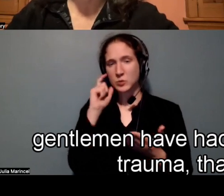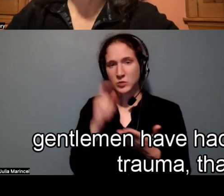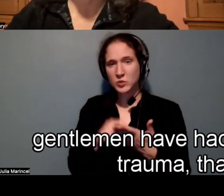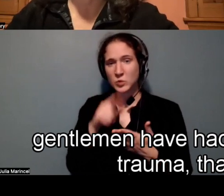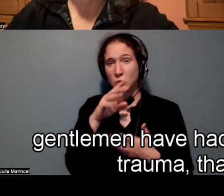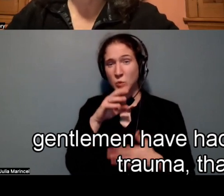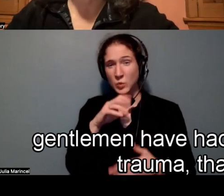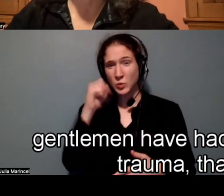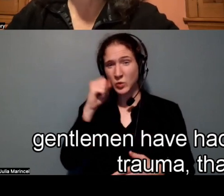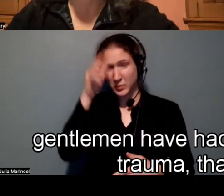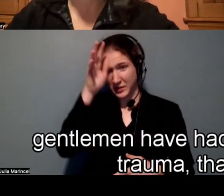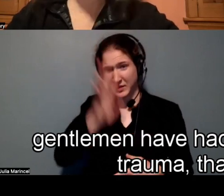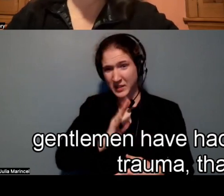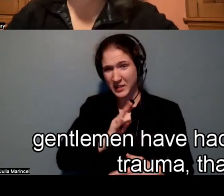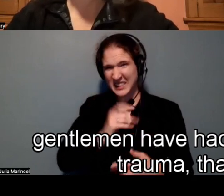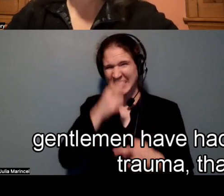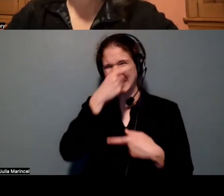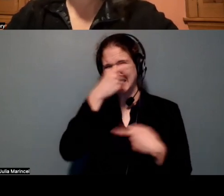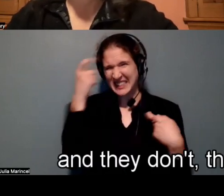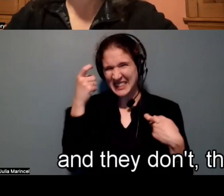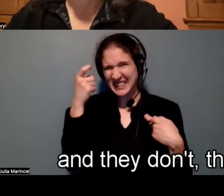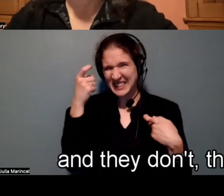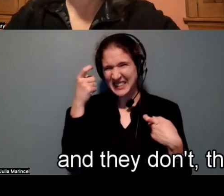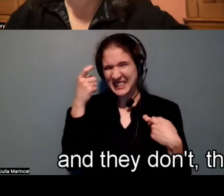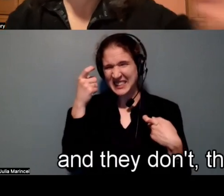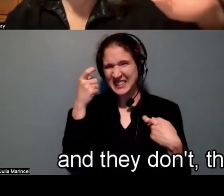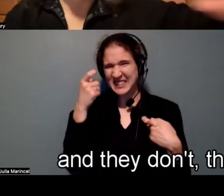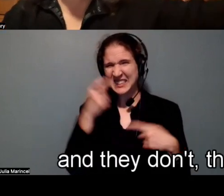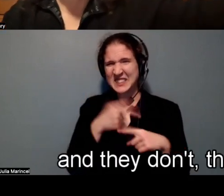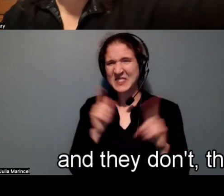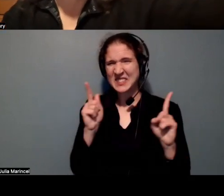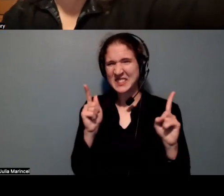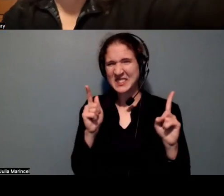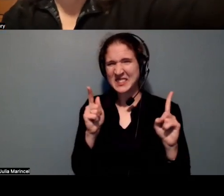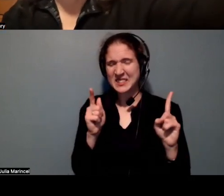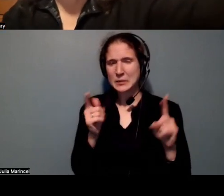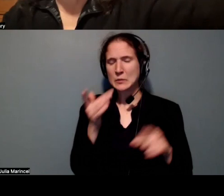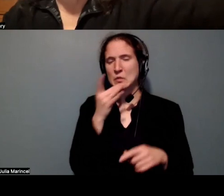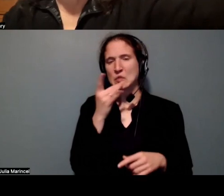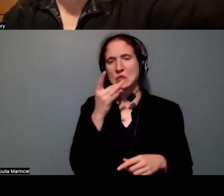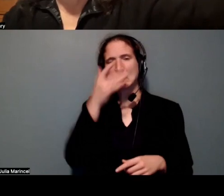had a trauma, a severe trauma that's different, and they want to leave it